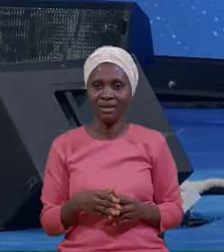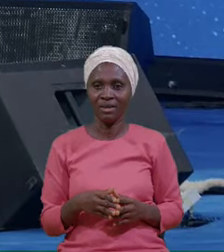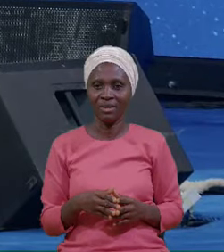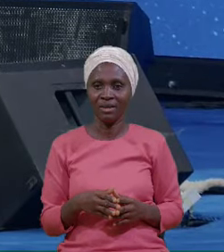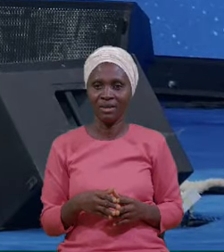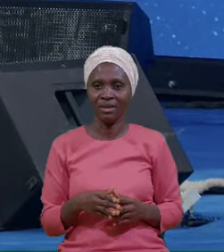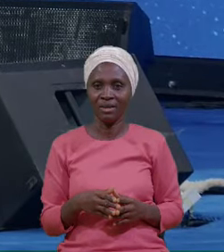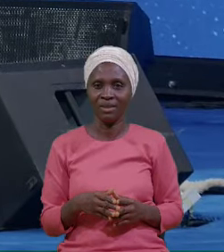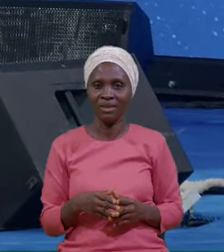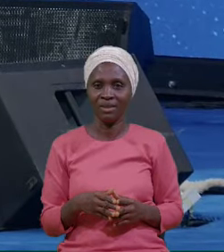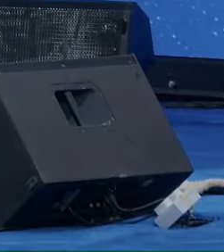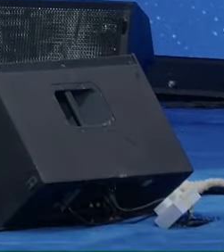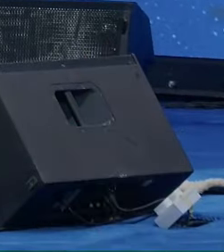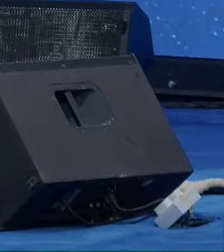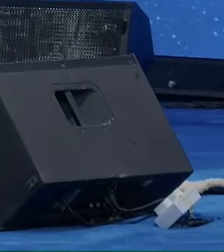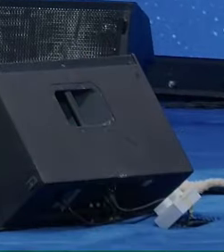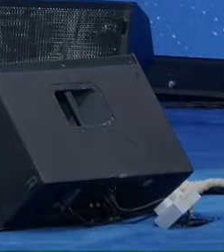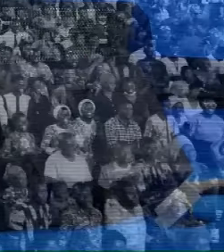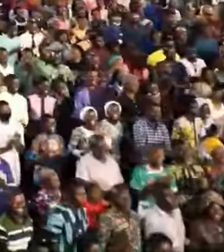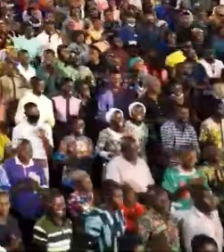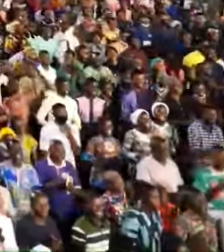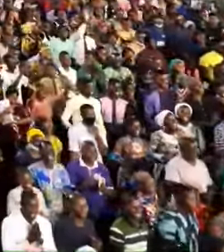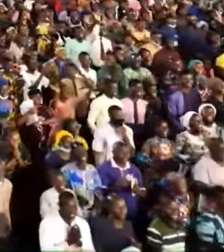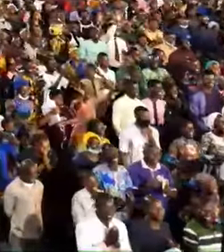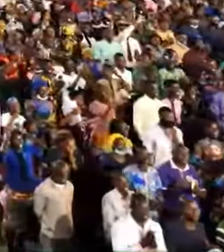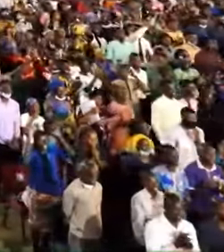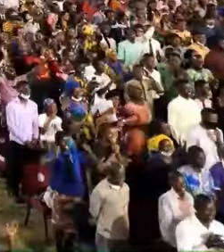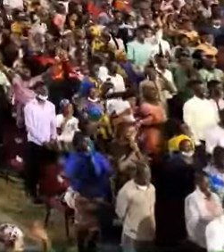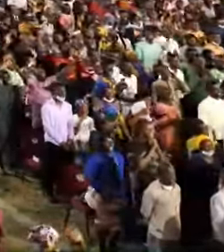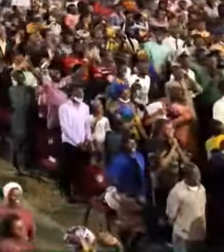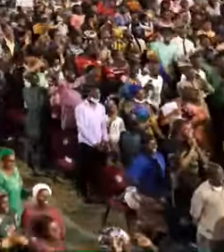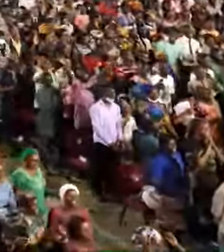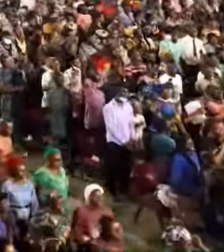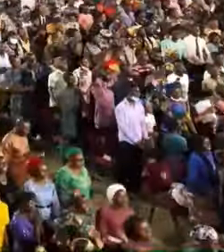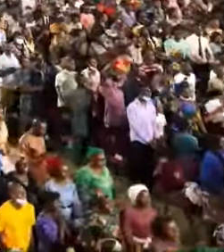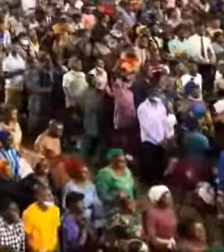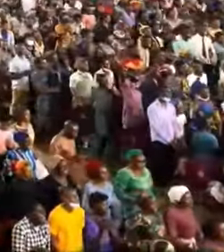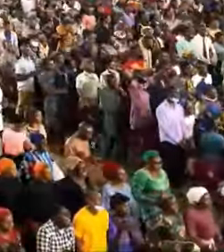Thank you, Pastor. Everybody praise the Lord.